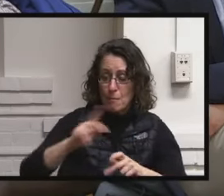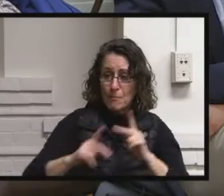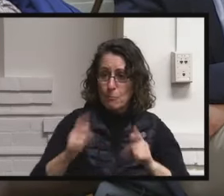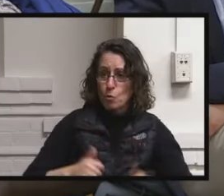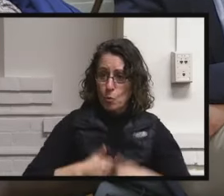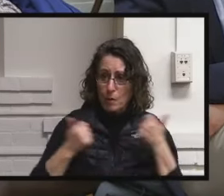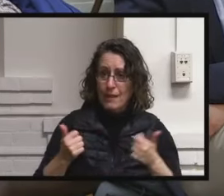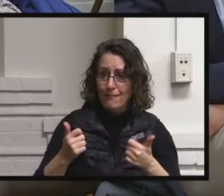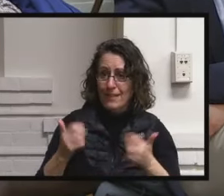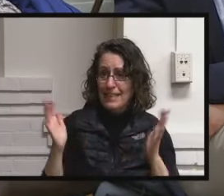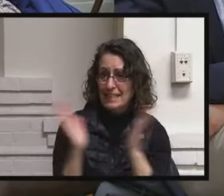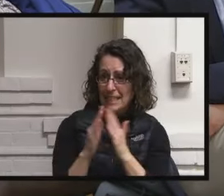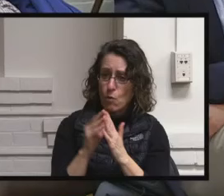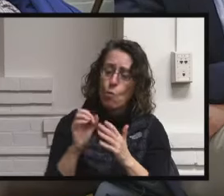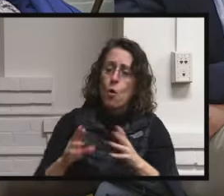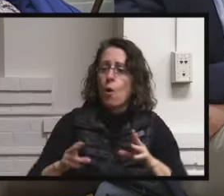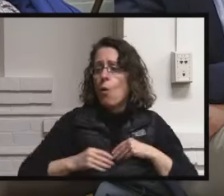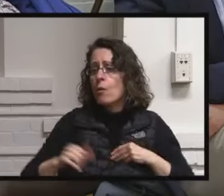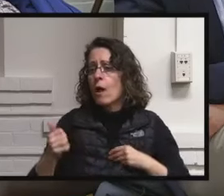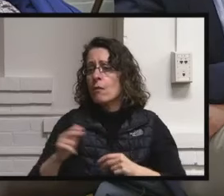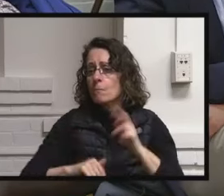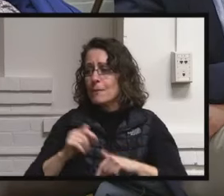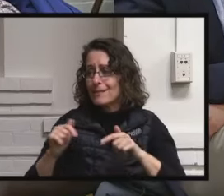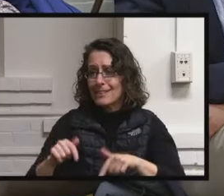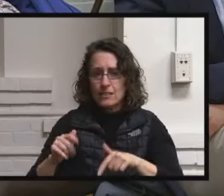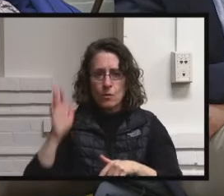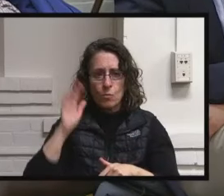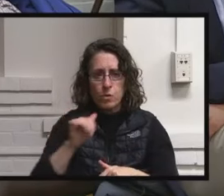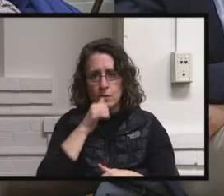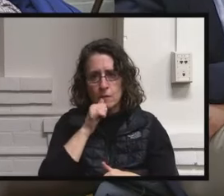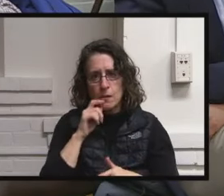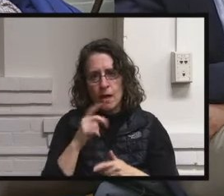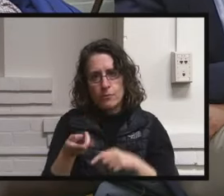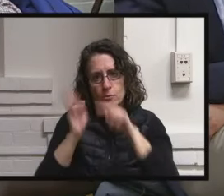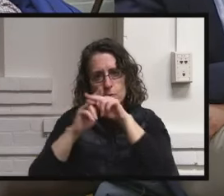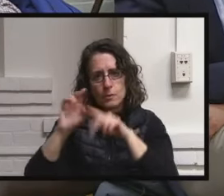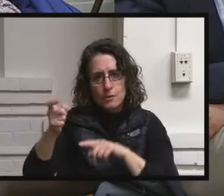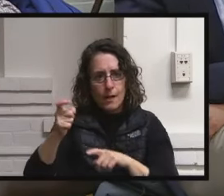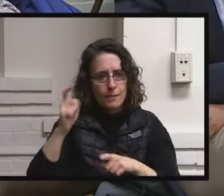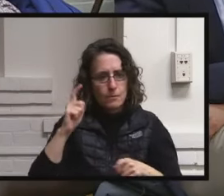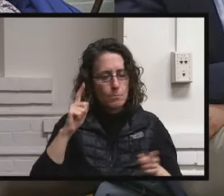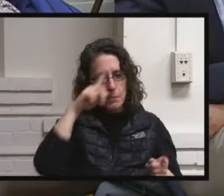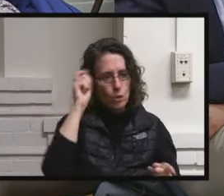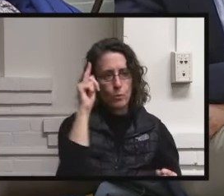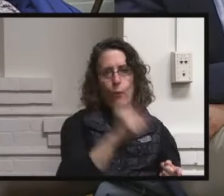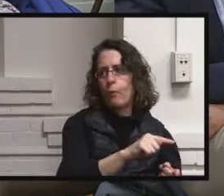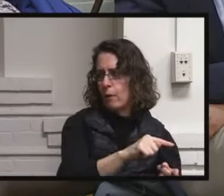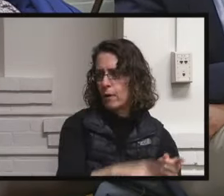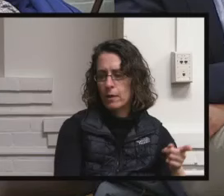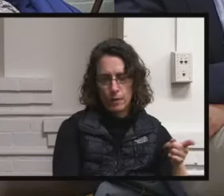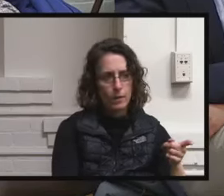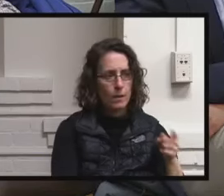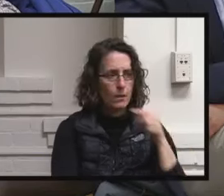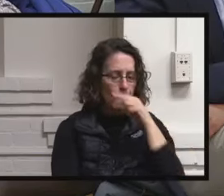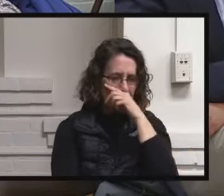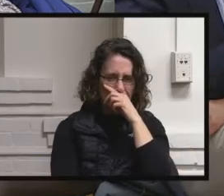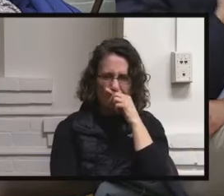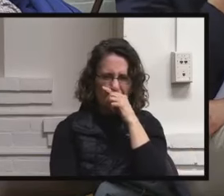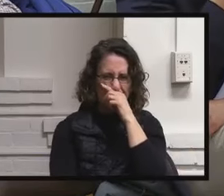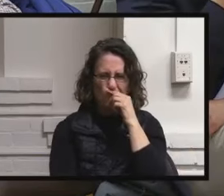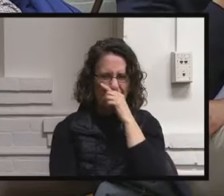until the end of that 10 years. So the concern I have is that things like